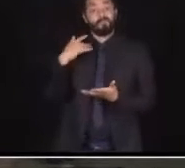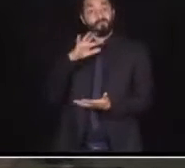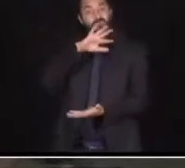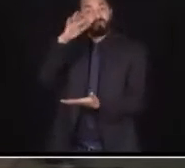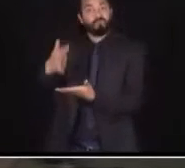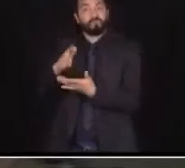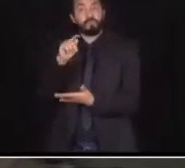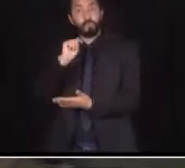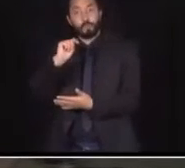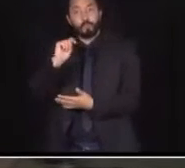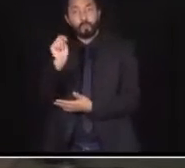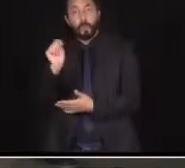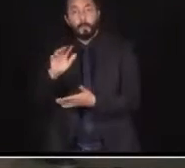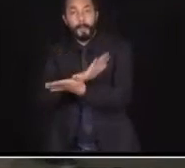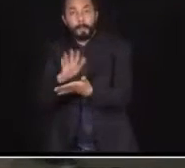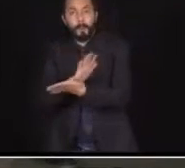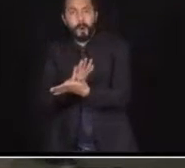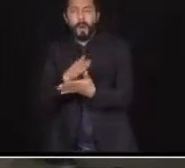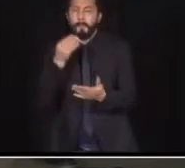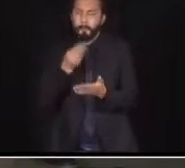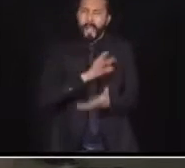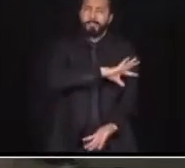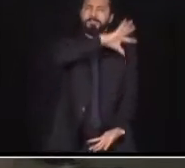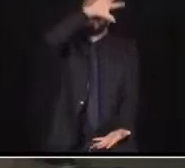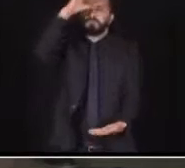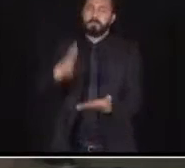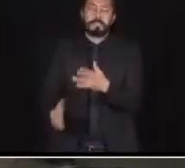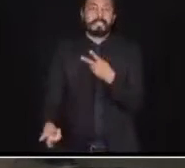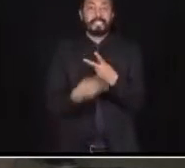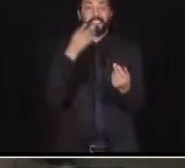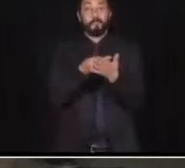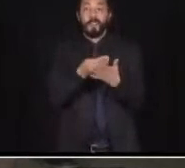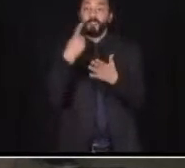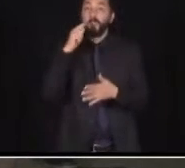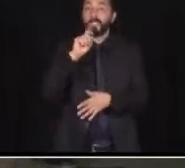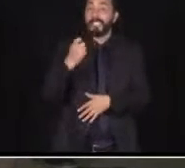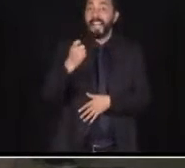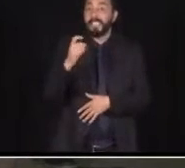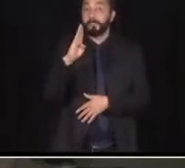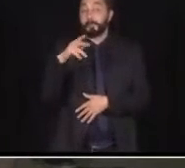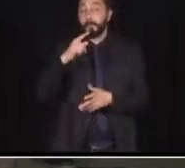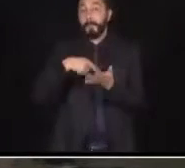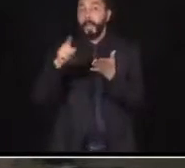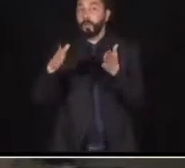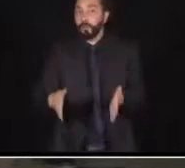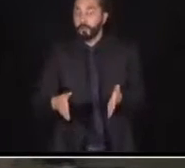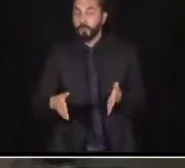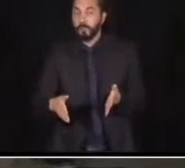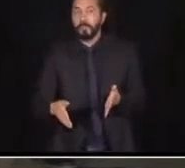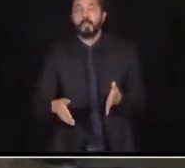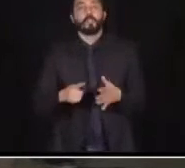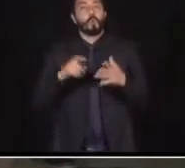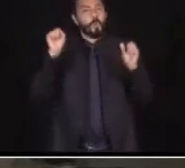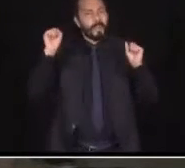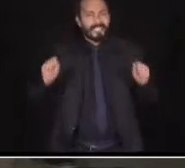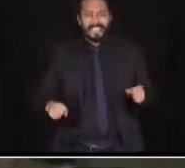saving taxpayers money. We're guesstimating we can save upwards $2 to $3 billion by centralizing procurement, no matter if it's toilet paper,